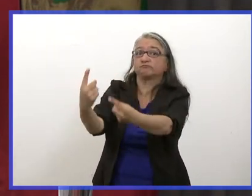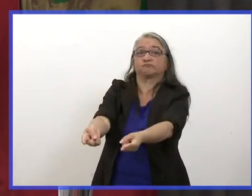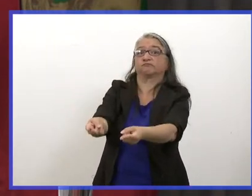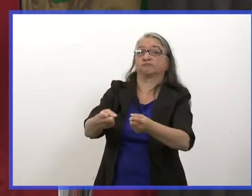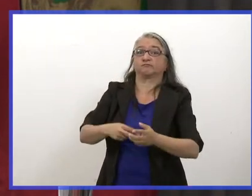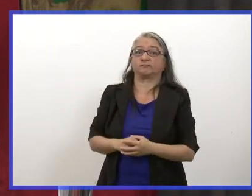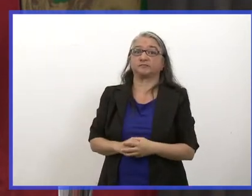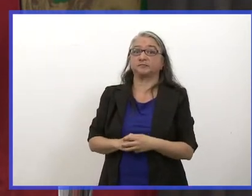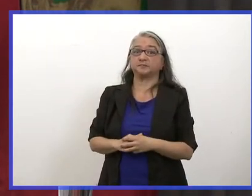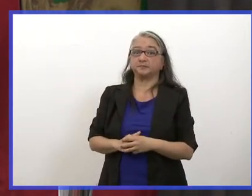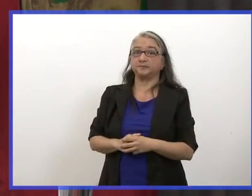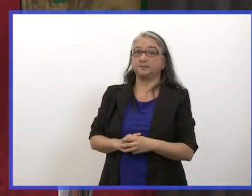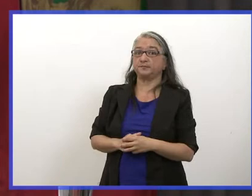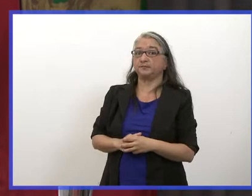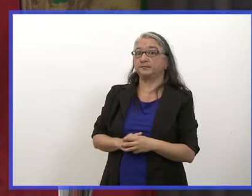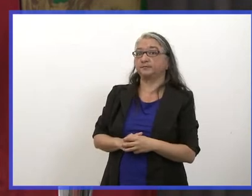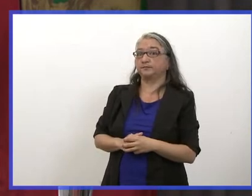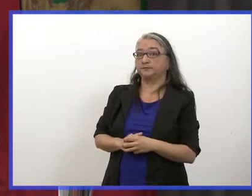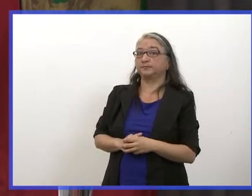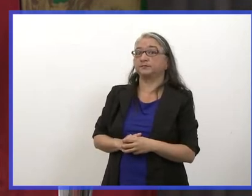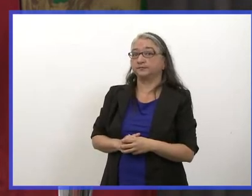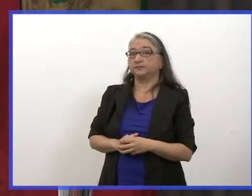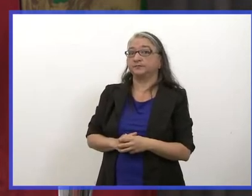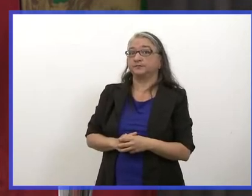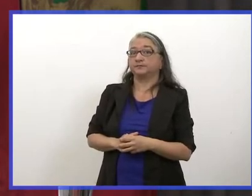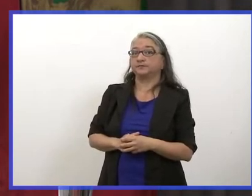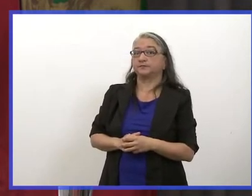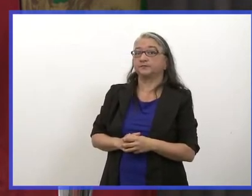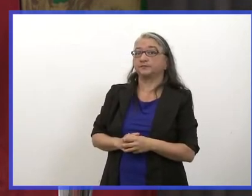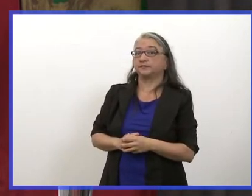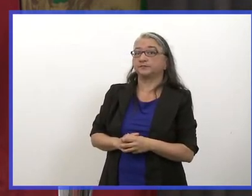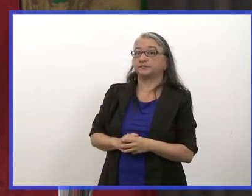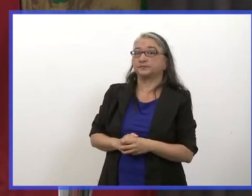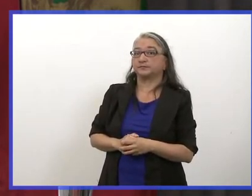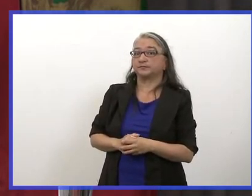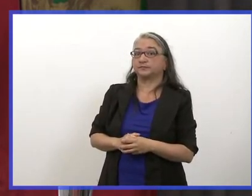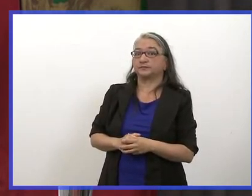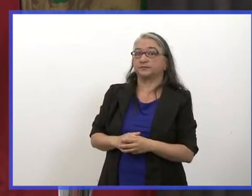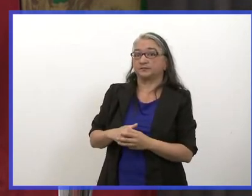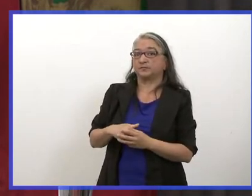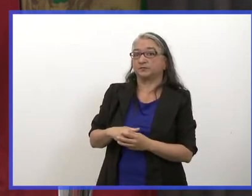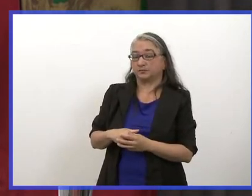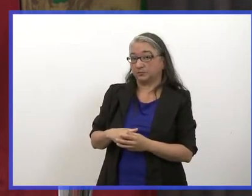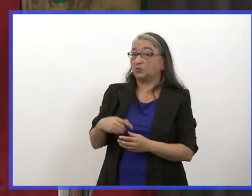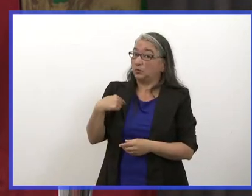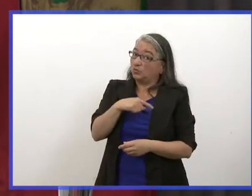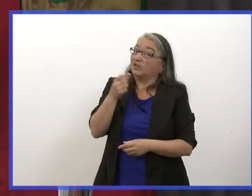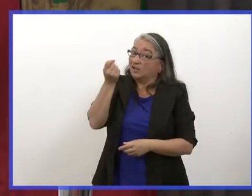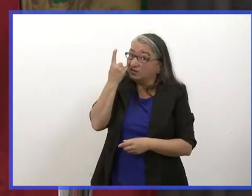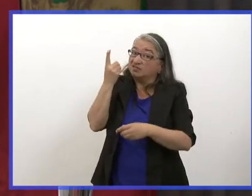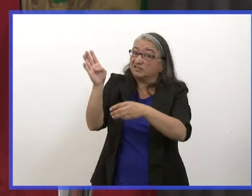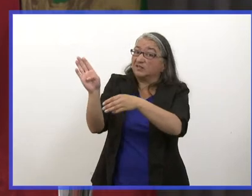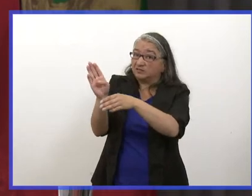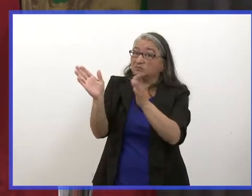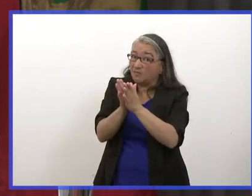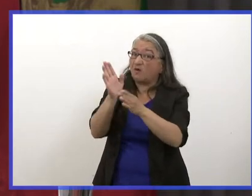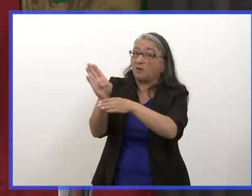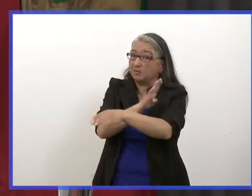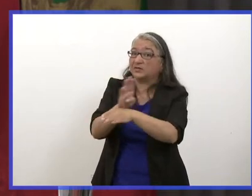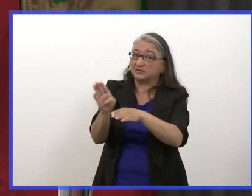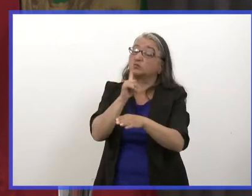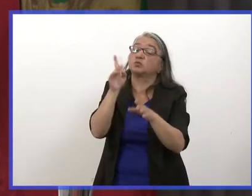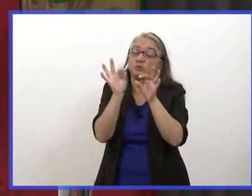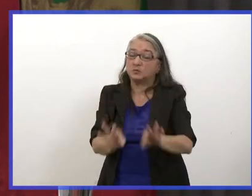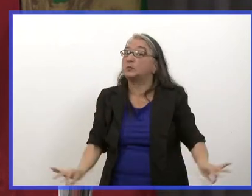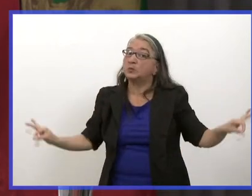we know better now than perhaps we did before the pandemic how important and vital our small business folks are to this province, not just as